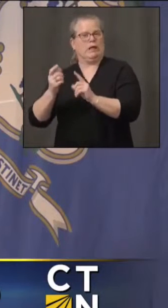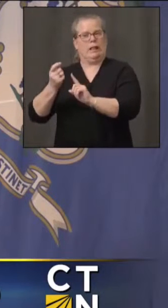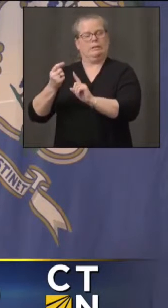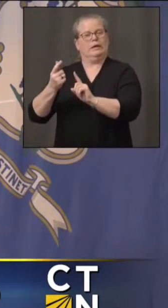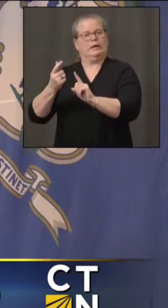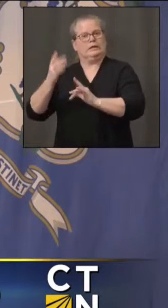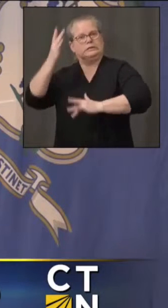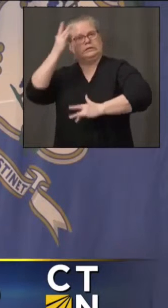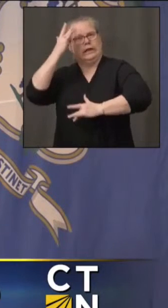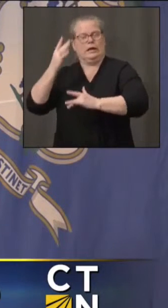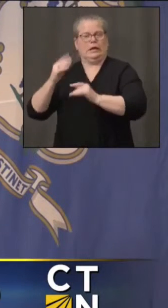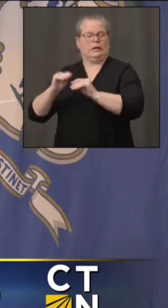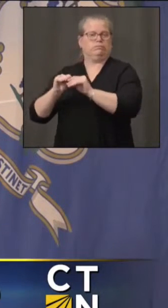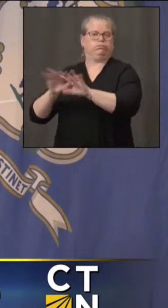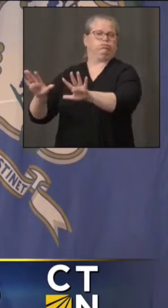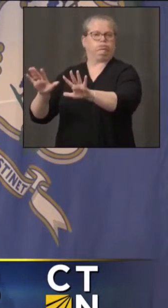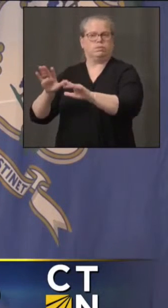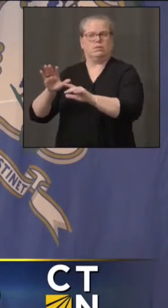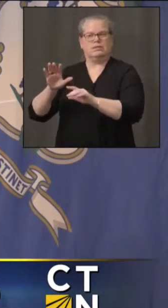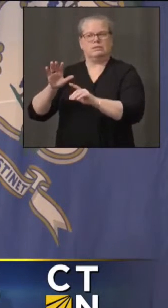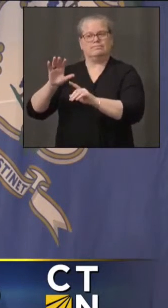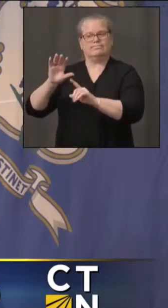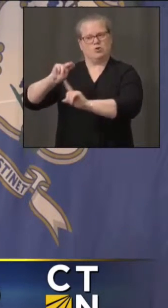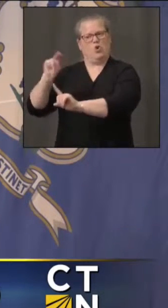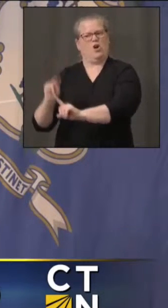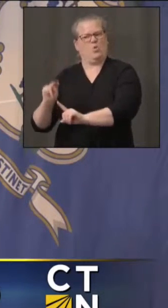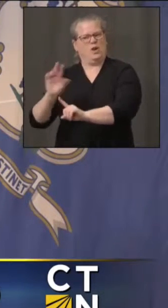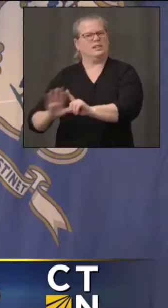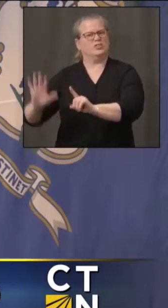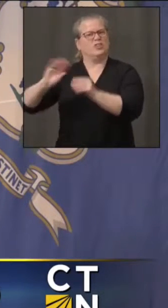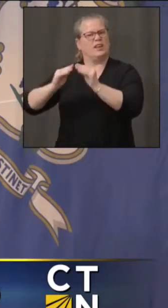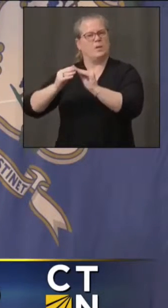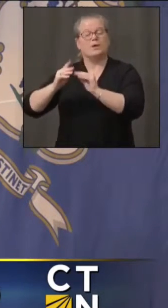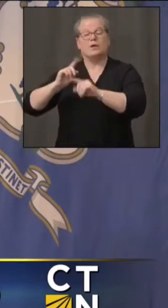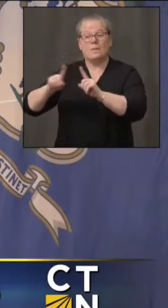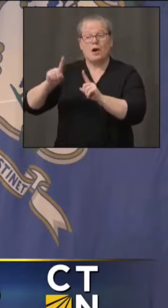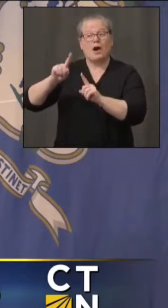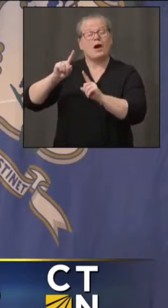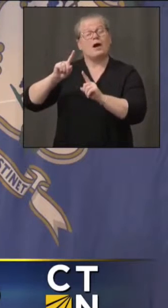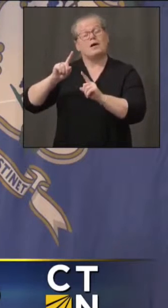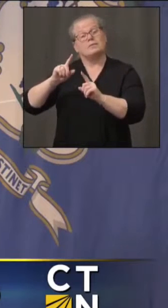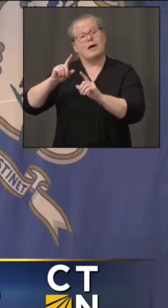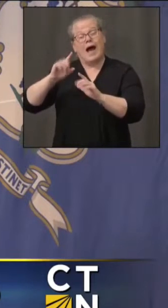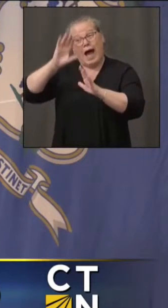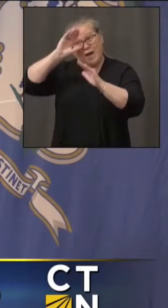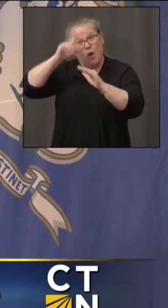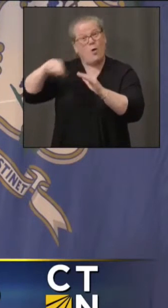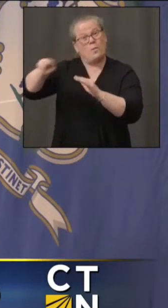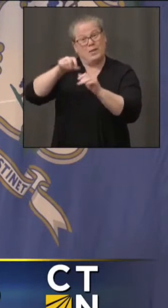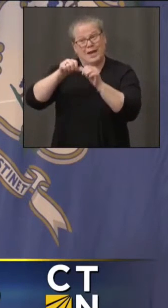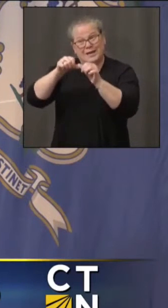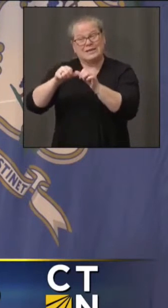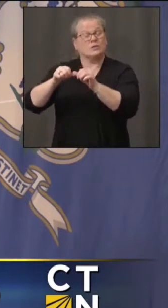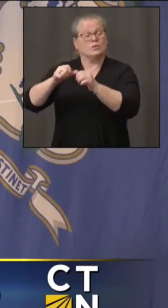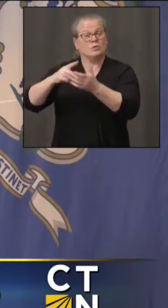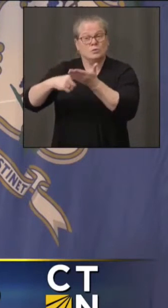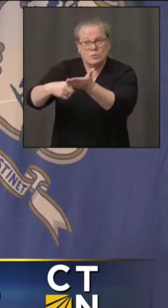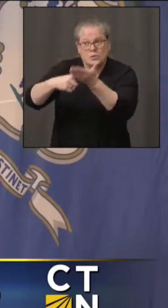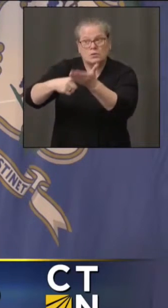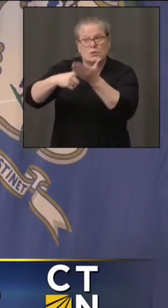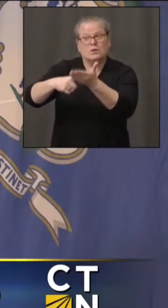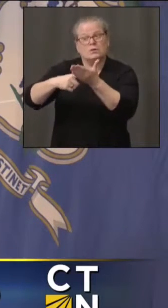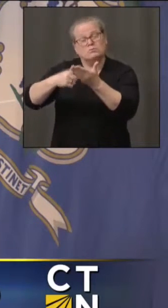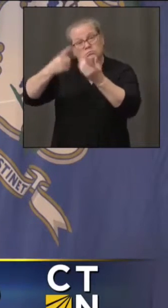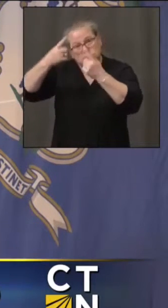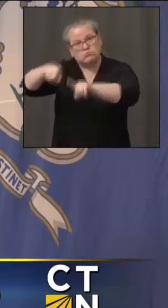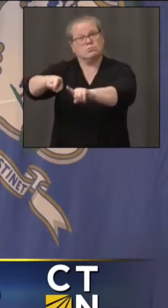now. I'm very hopeful that they're getting closer to the finish line and keep those conversations going. We don't want to wait another day. But